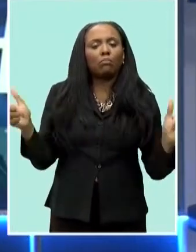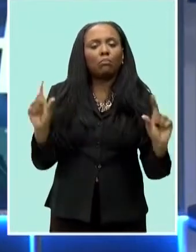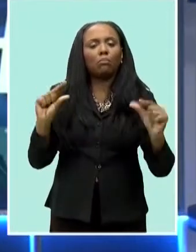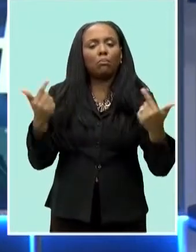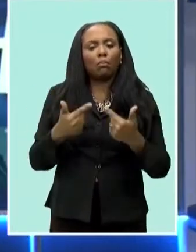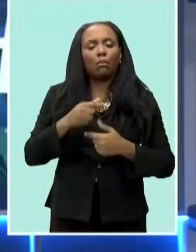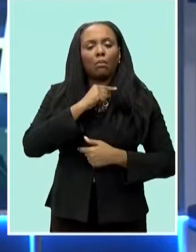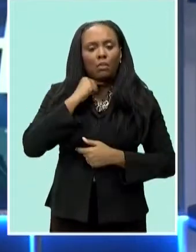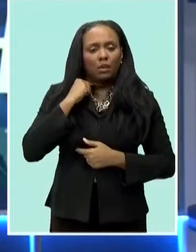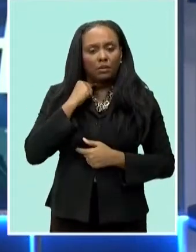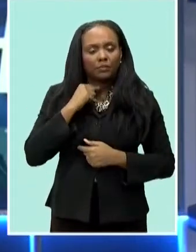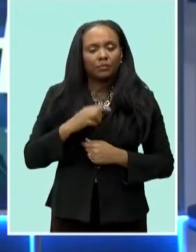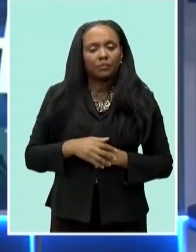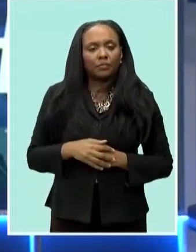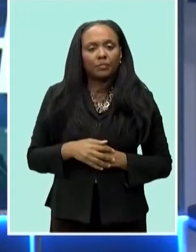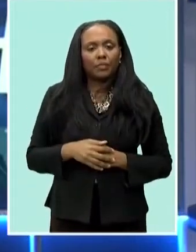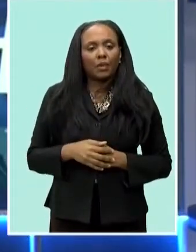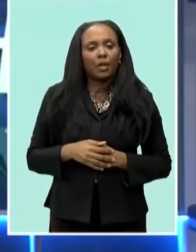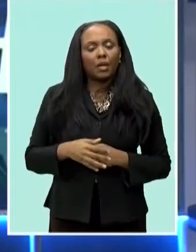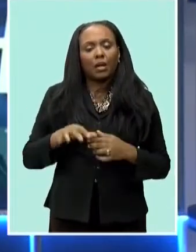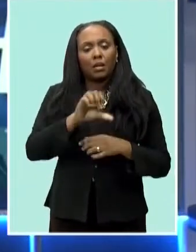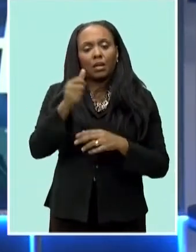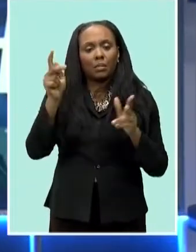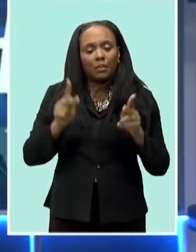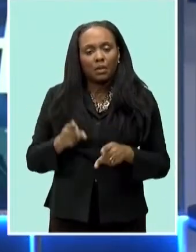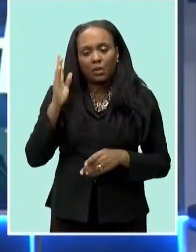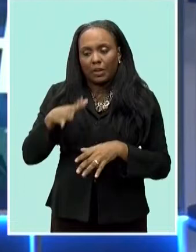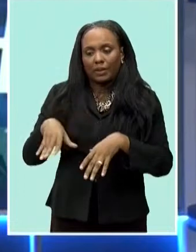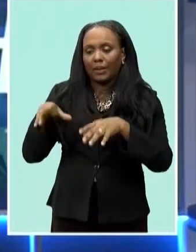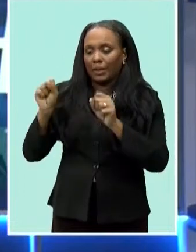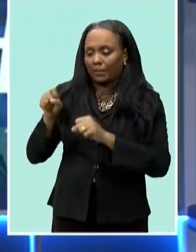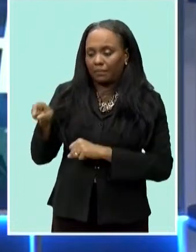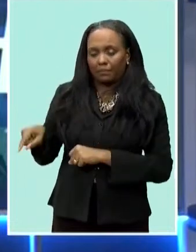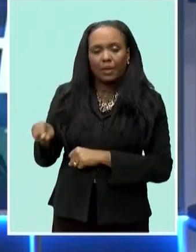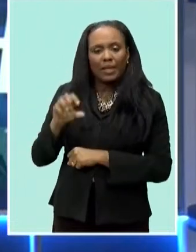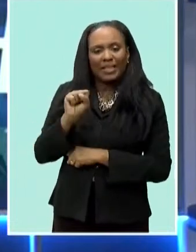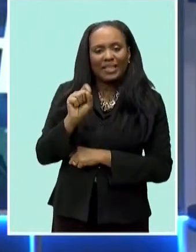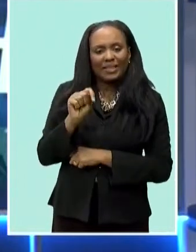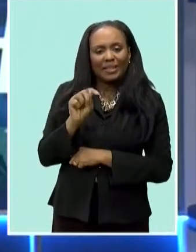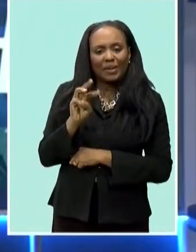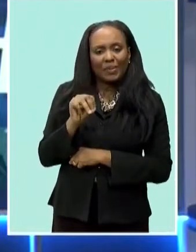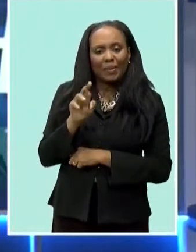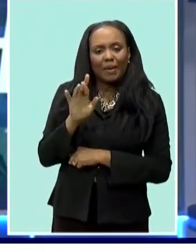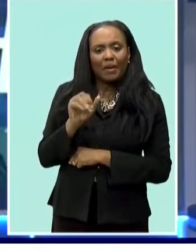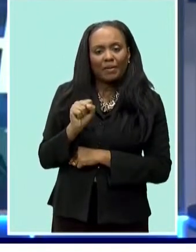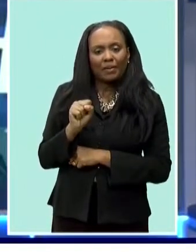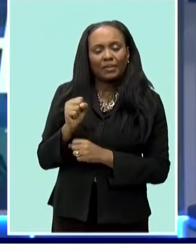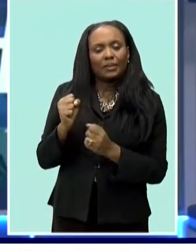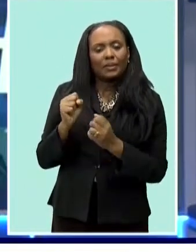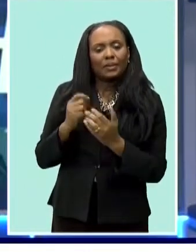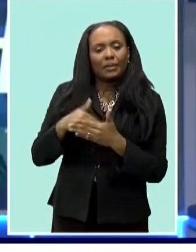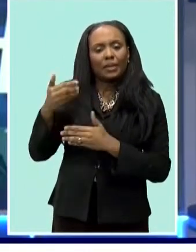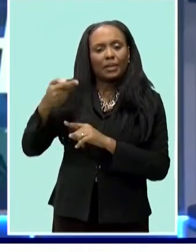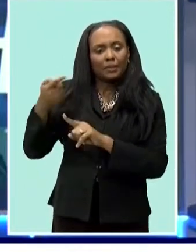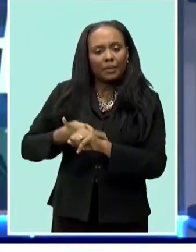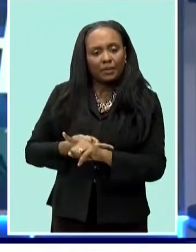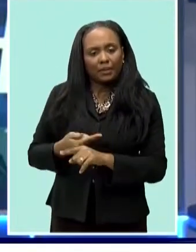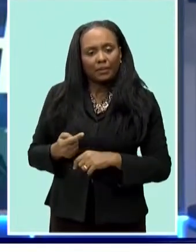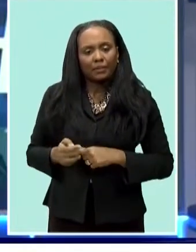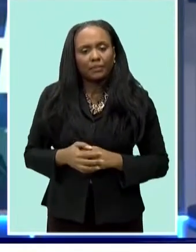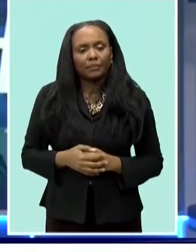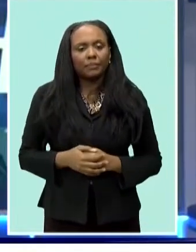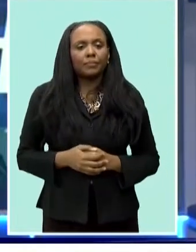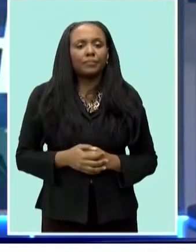priest in charge of St. Mary's from the 1st of June. The Barbados government has responded to an article in an